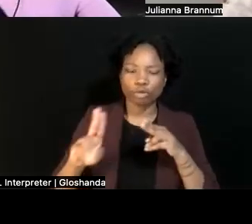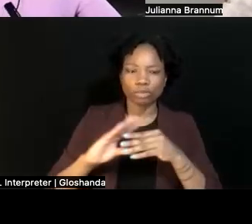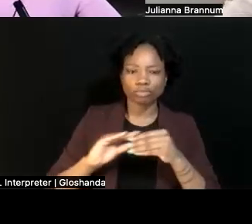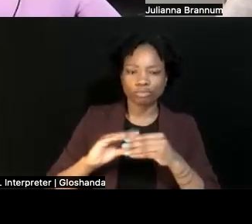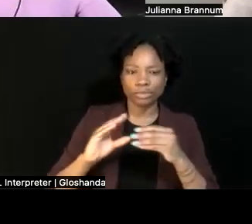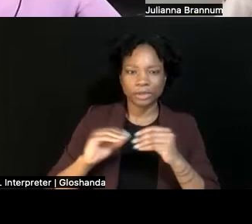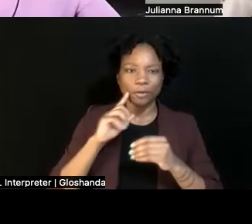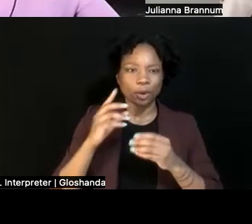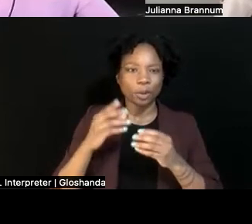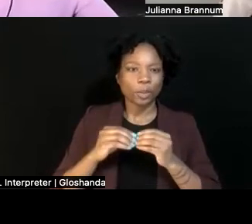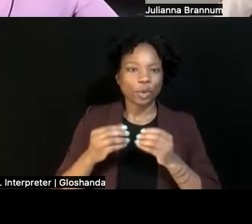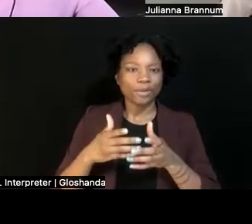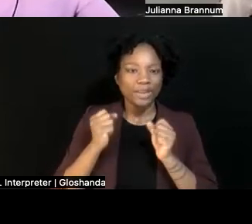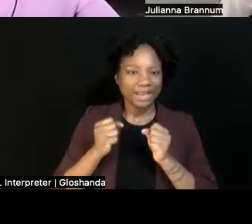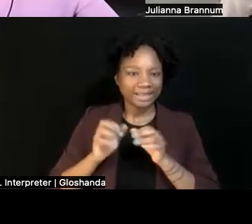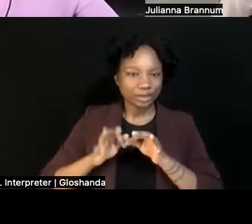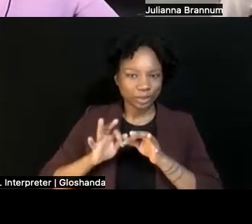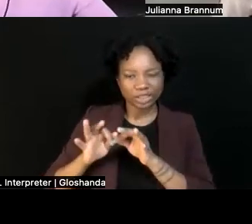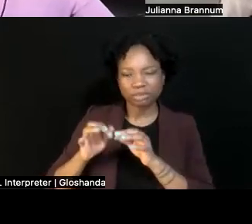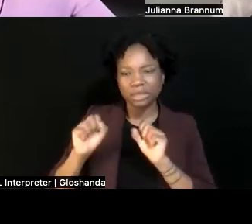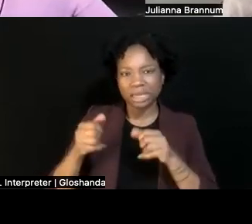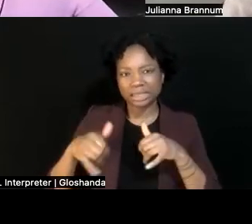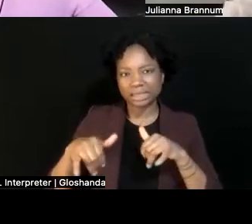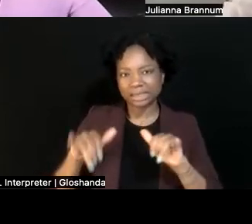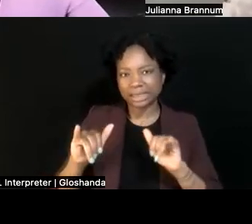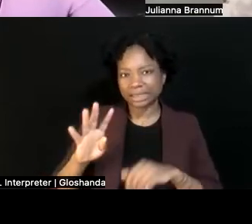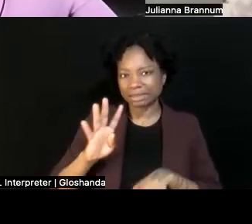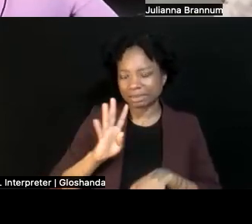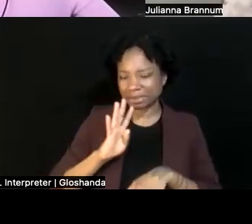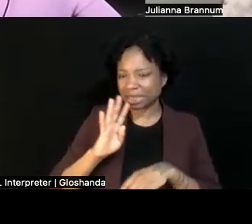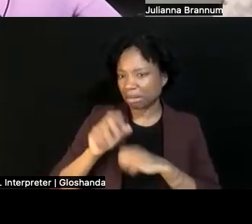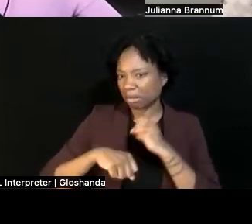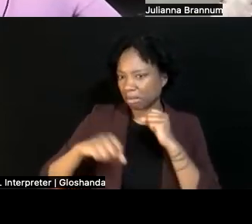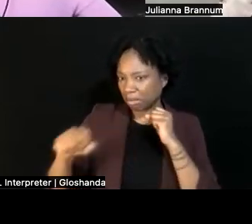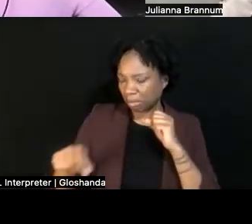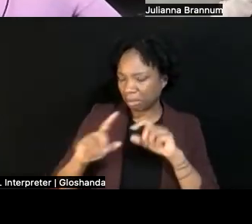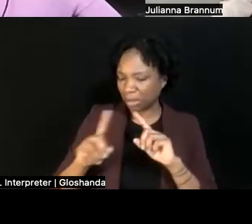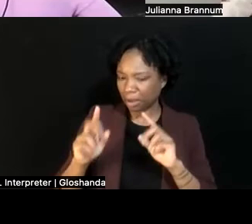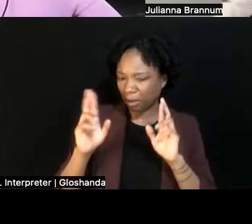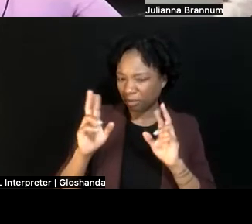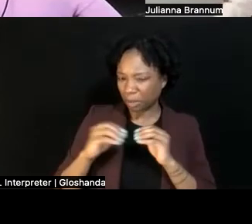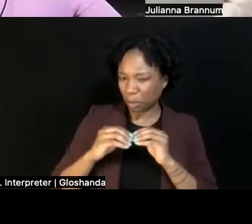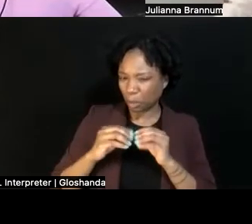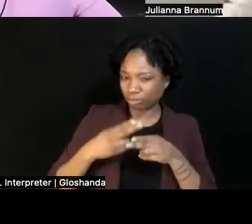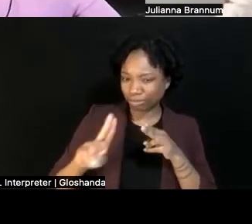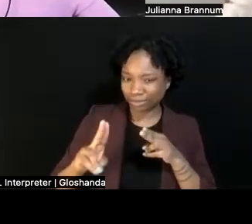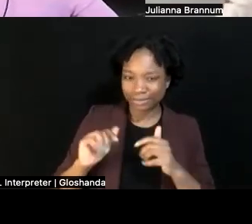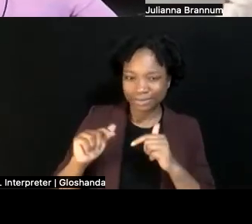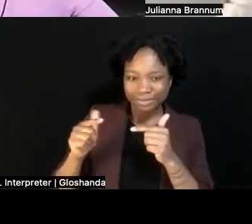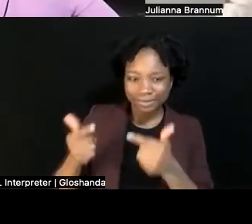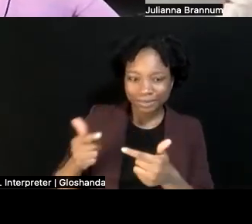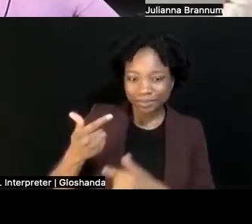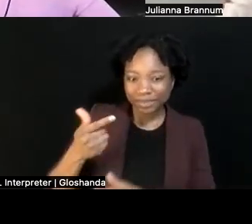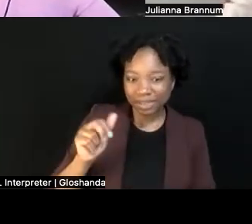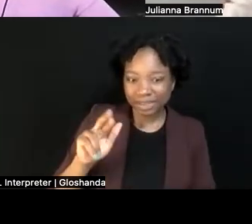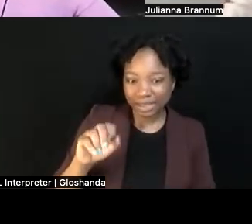bit quicker. So we can still speak longer, but perhaps a little shorter. And Graciela or Julianna?